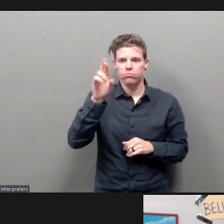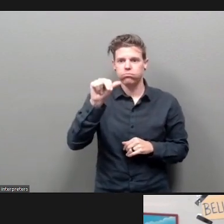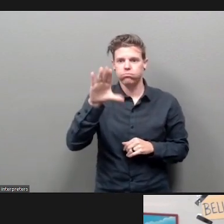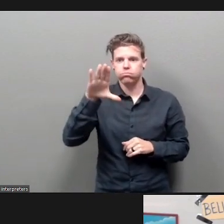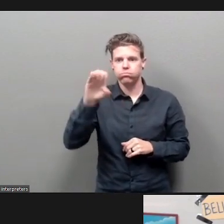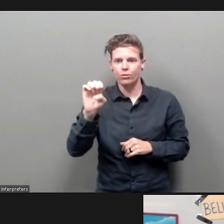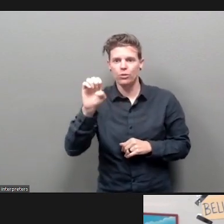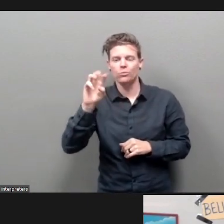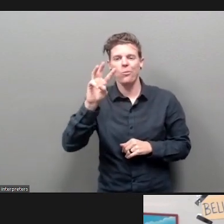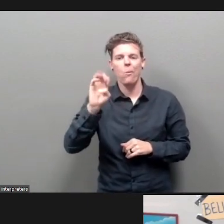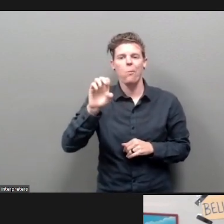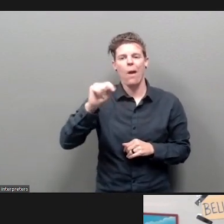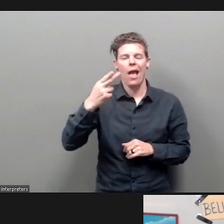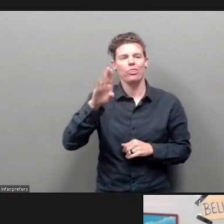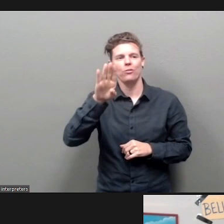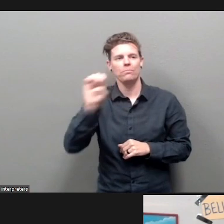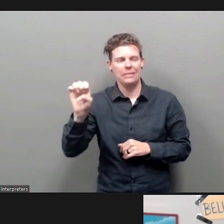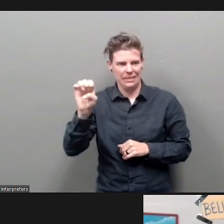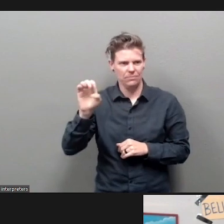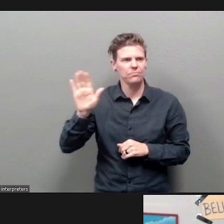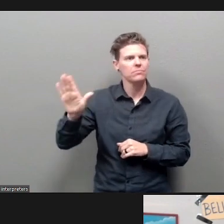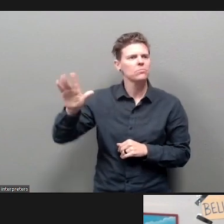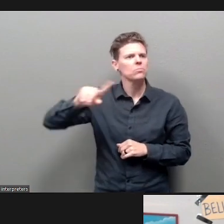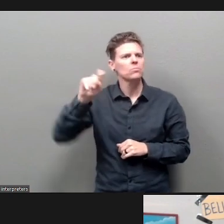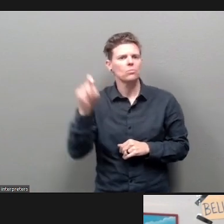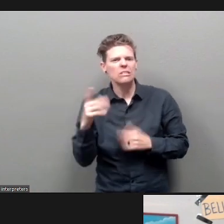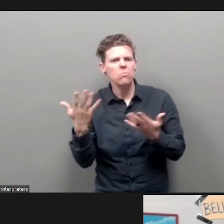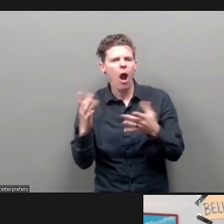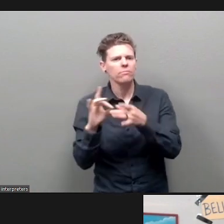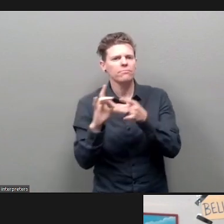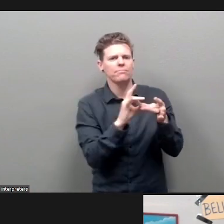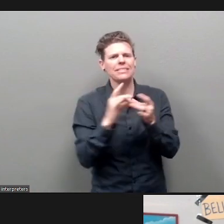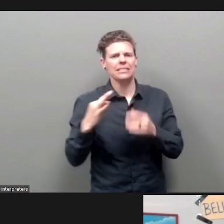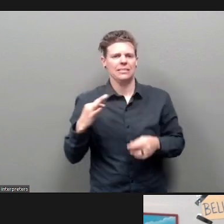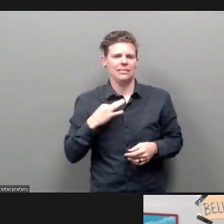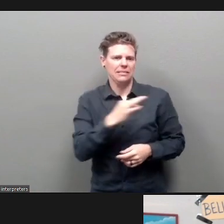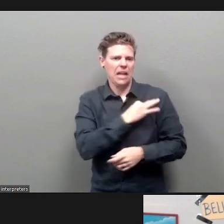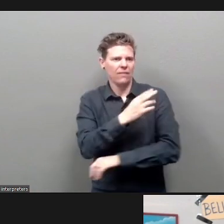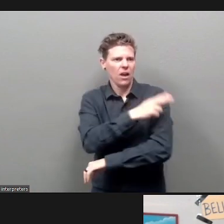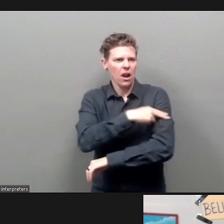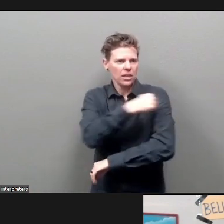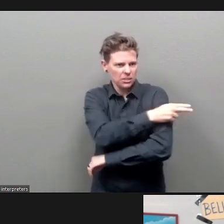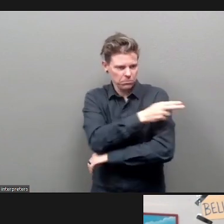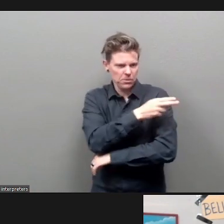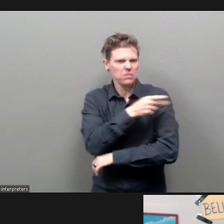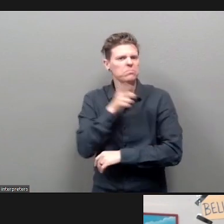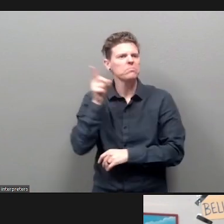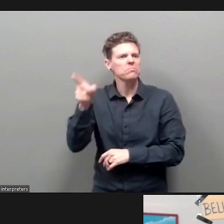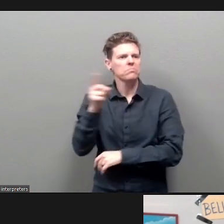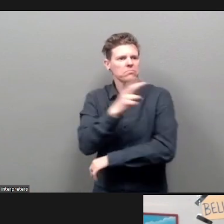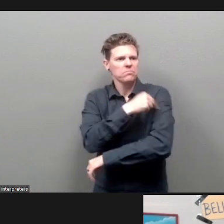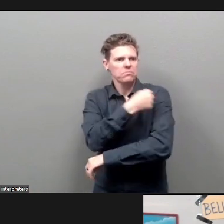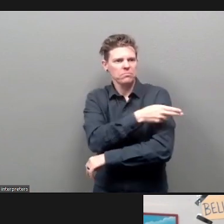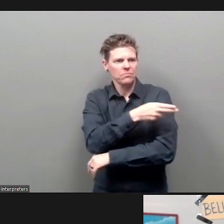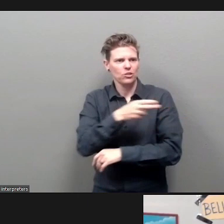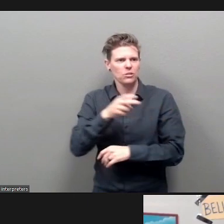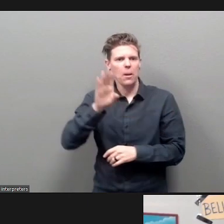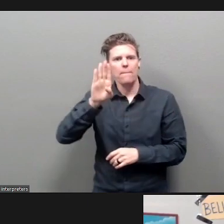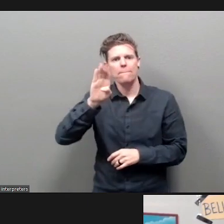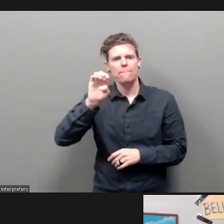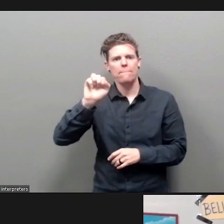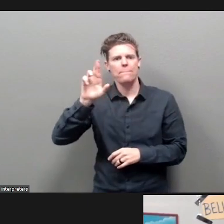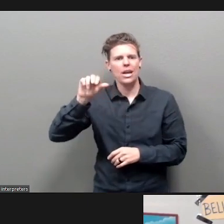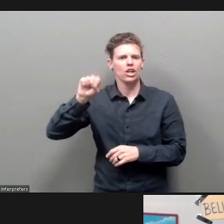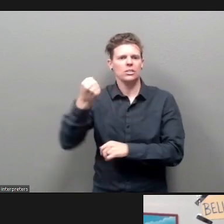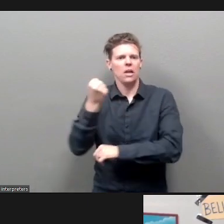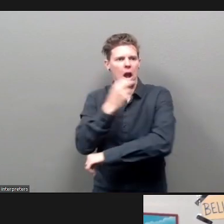His question is about hospital staffing, and he cites a report in Becker's hospital report this week, citing or listing New